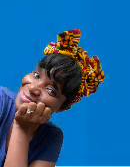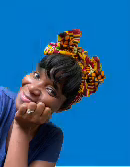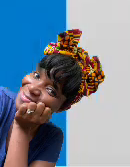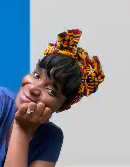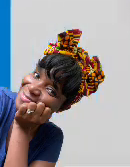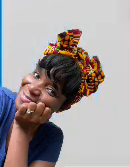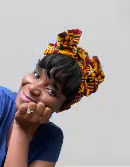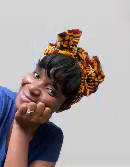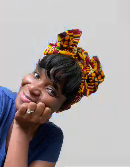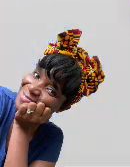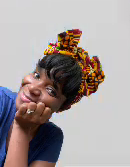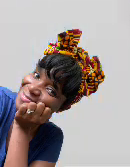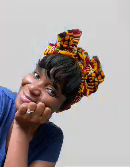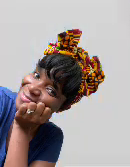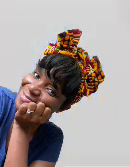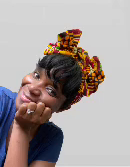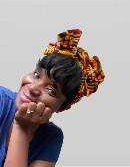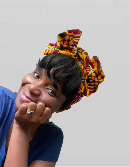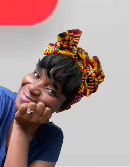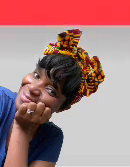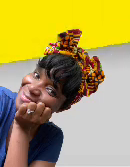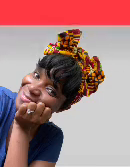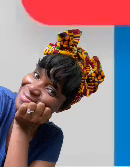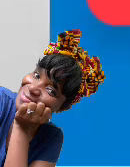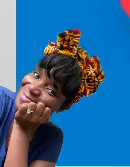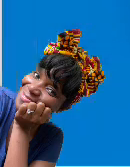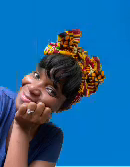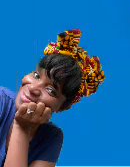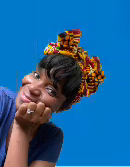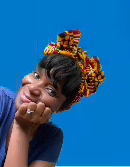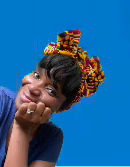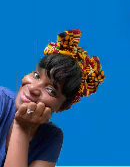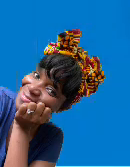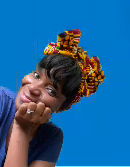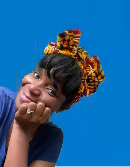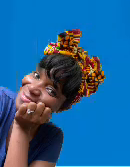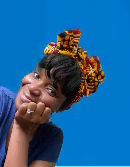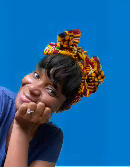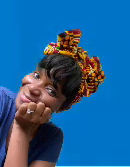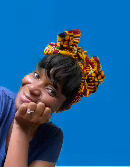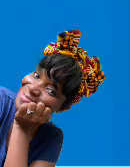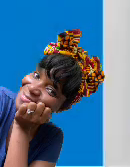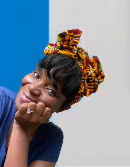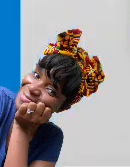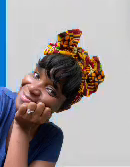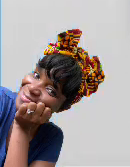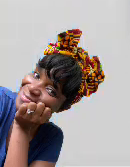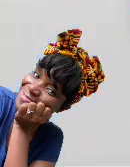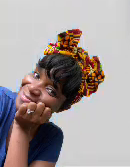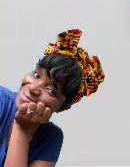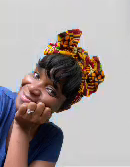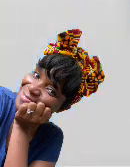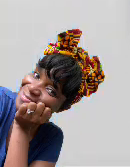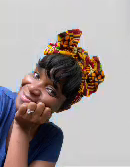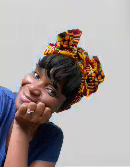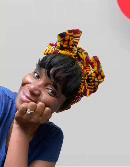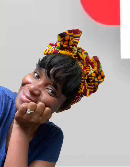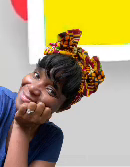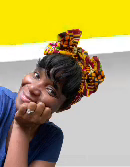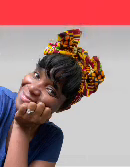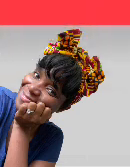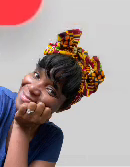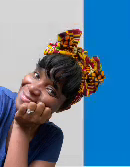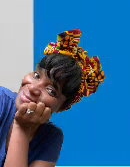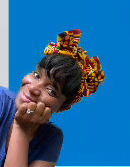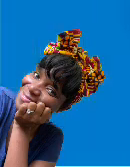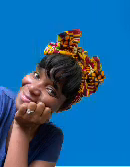deliver us from evil. For thine is the kingdom, the power, and the glory, forever and ever. Amen.